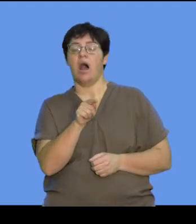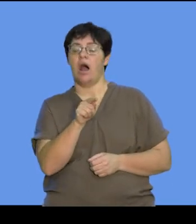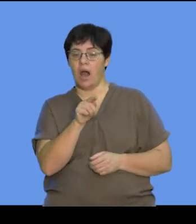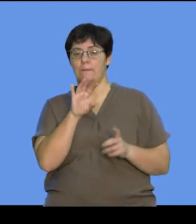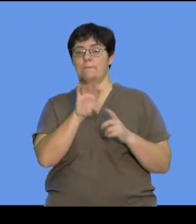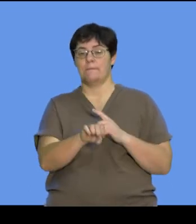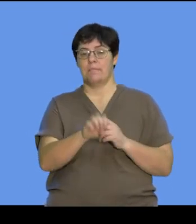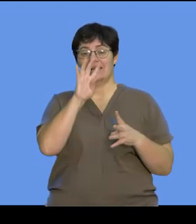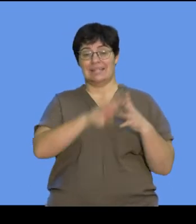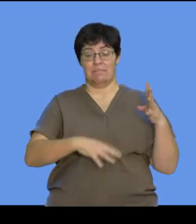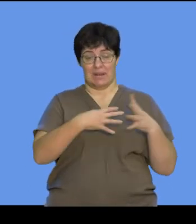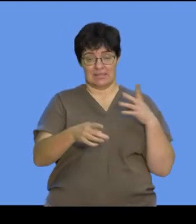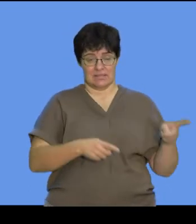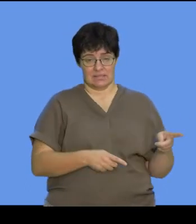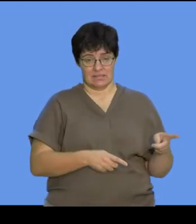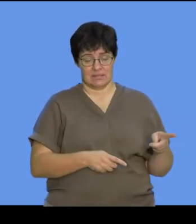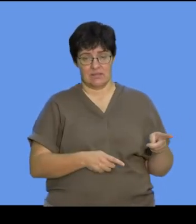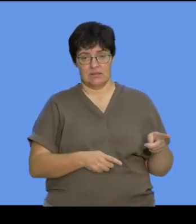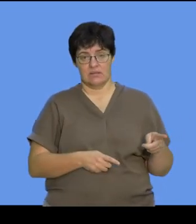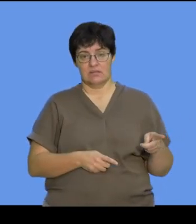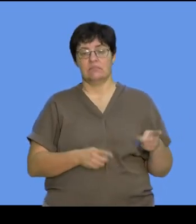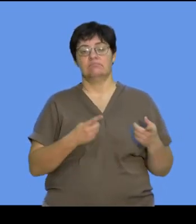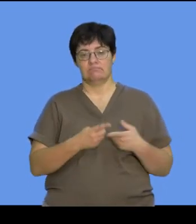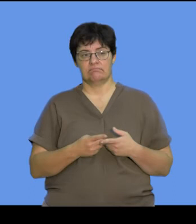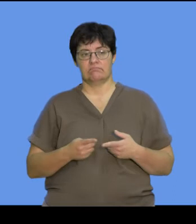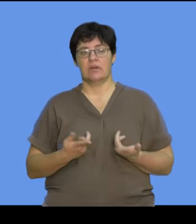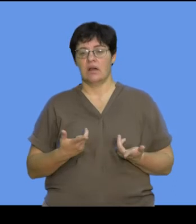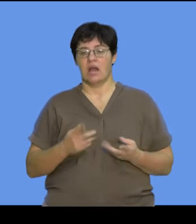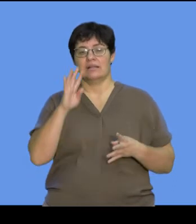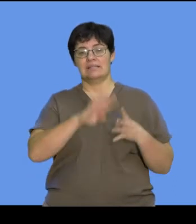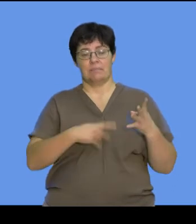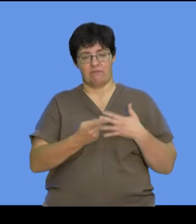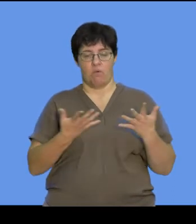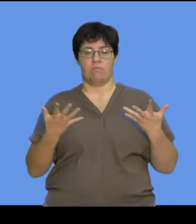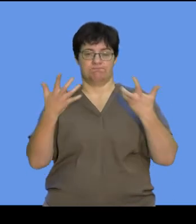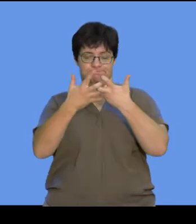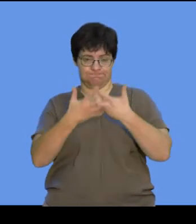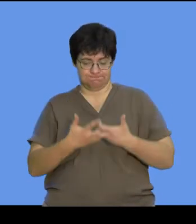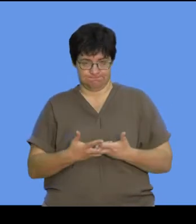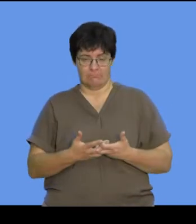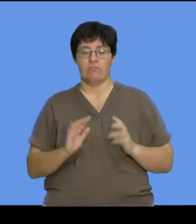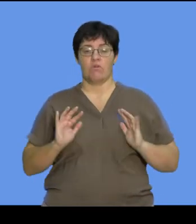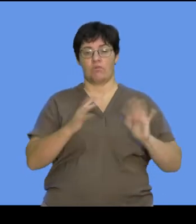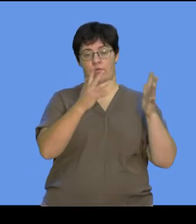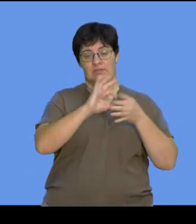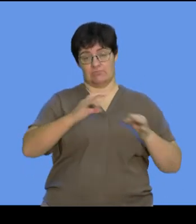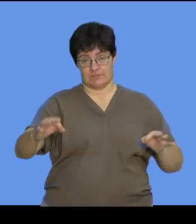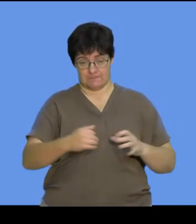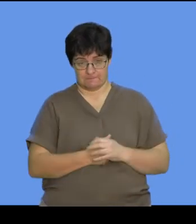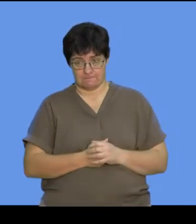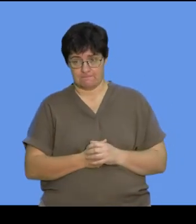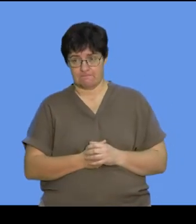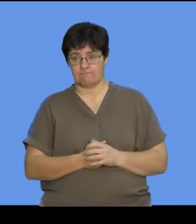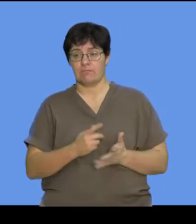enzyme, you'll find that these templates will then serve as a template for the combination of a complementary